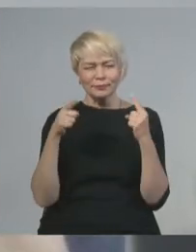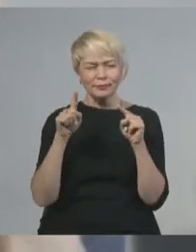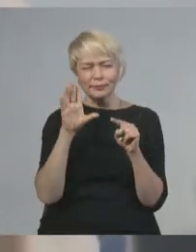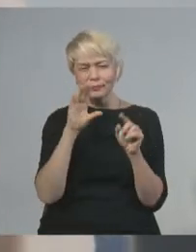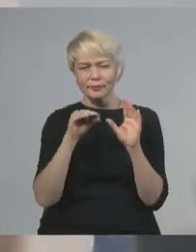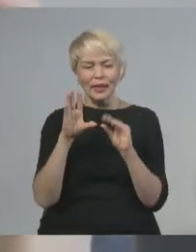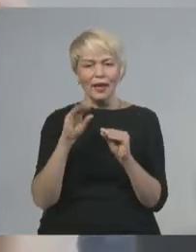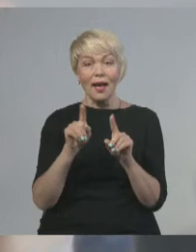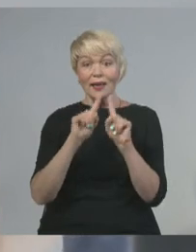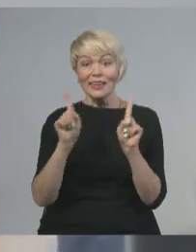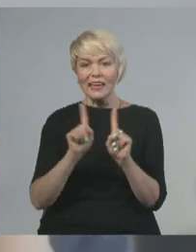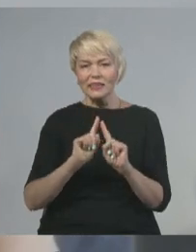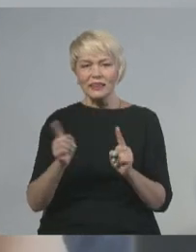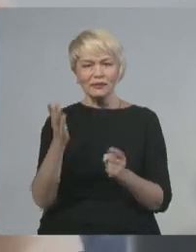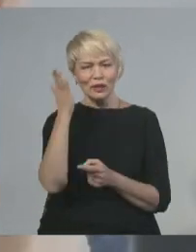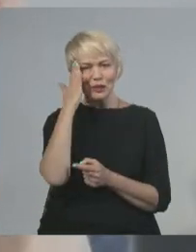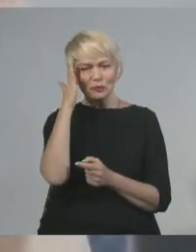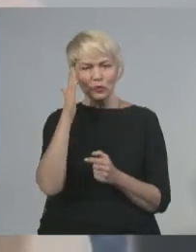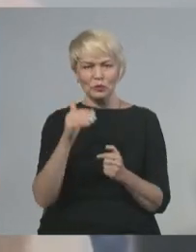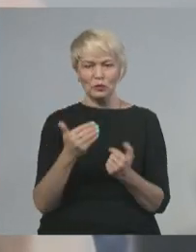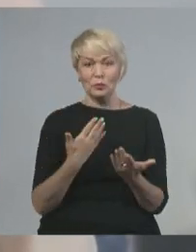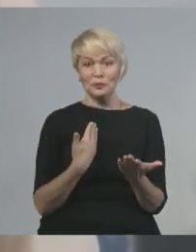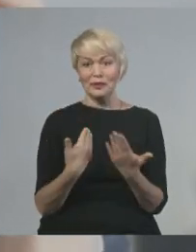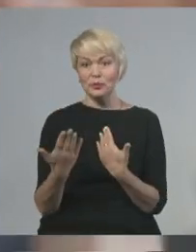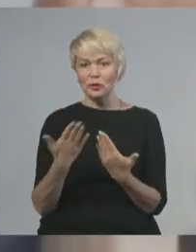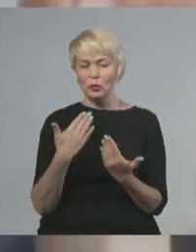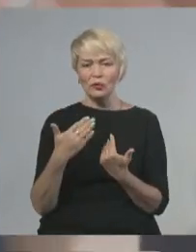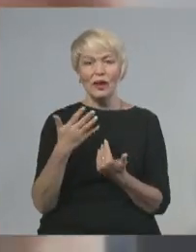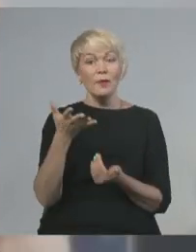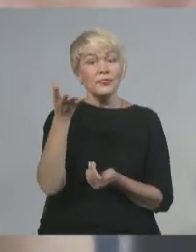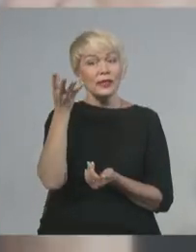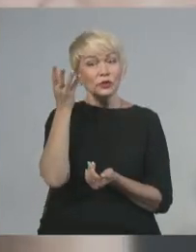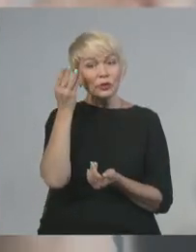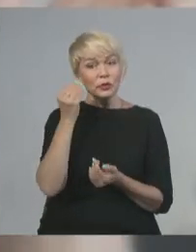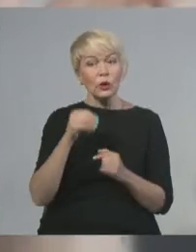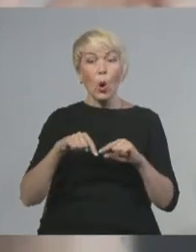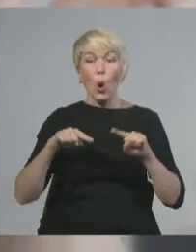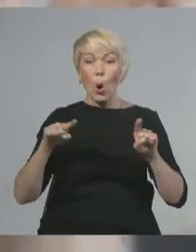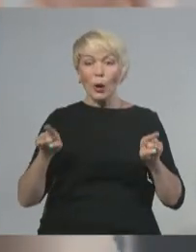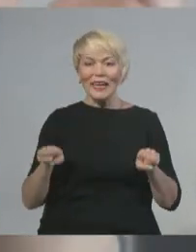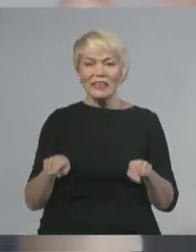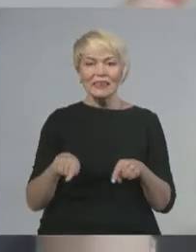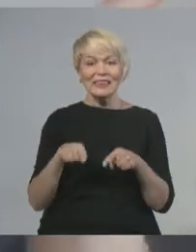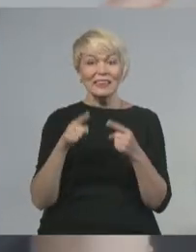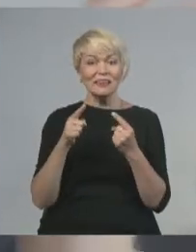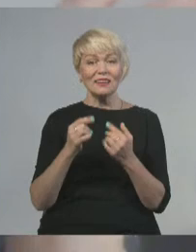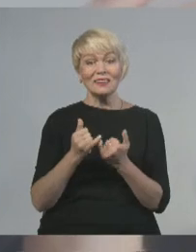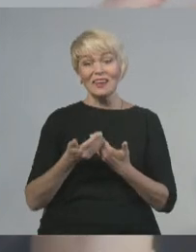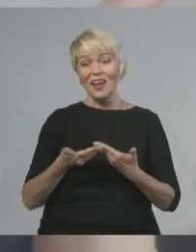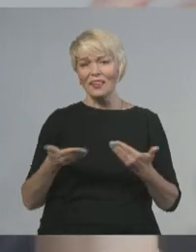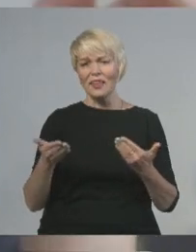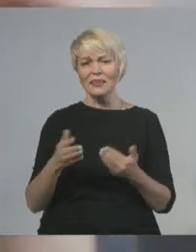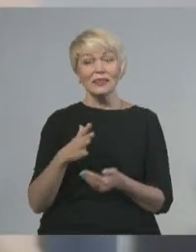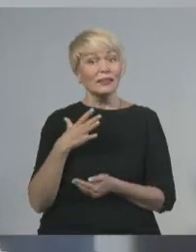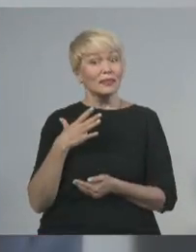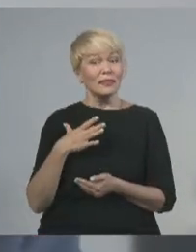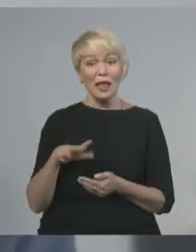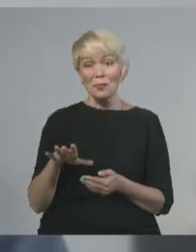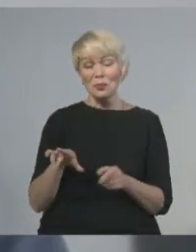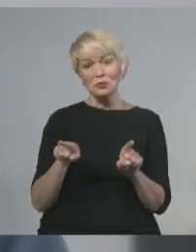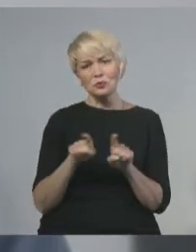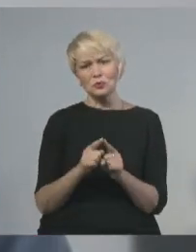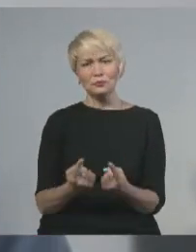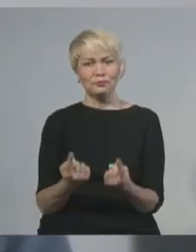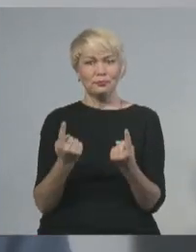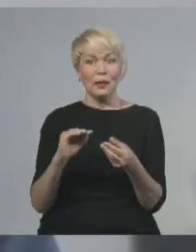this like purely organizational uh side of things wasn't such a big problem like in in let's say daily newspaper